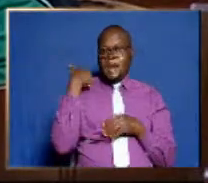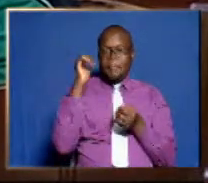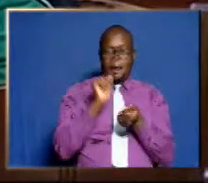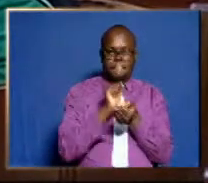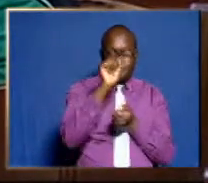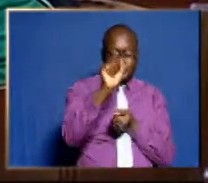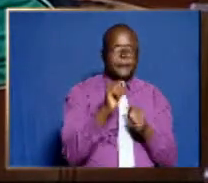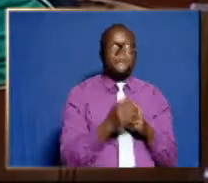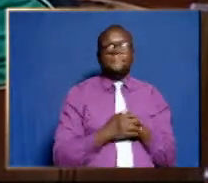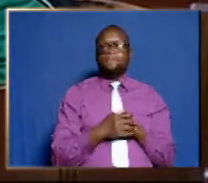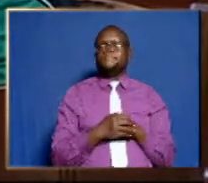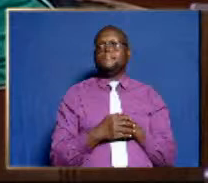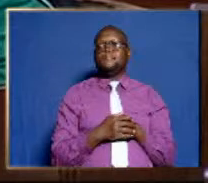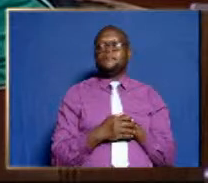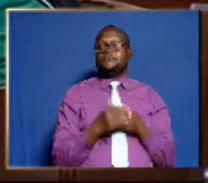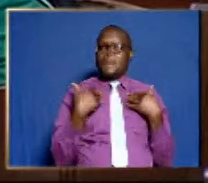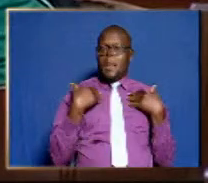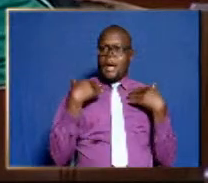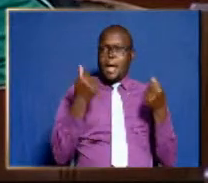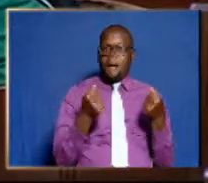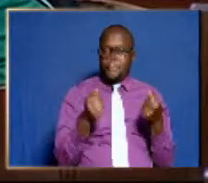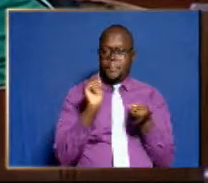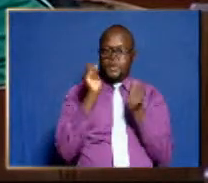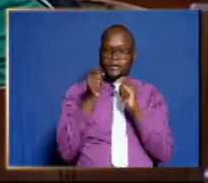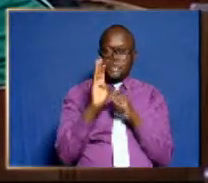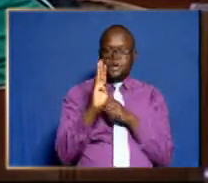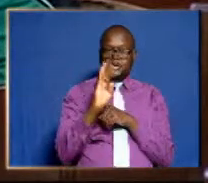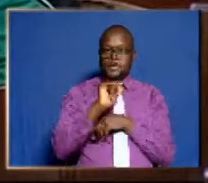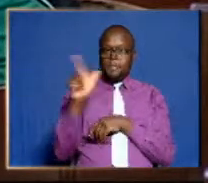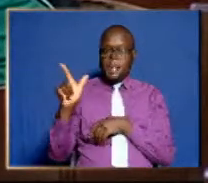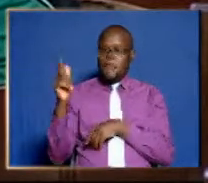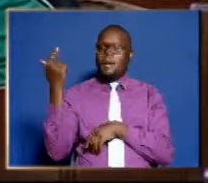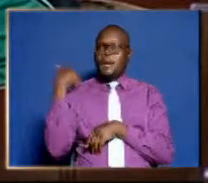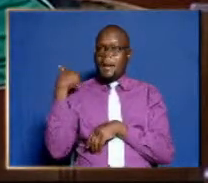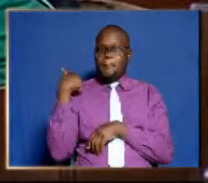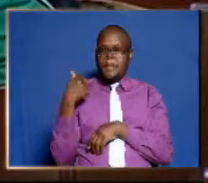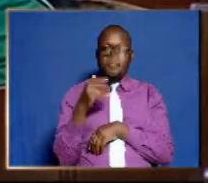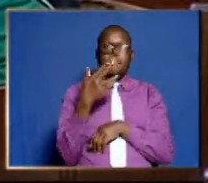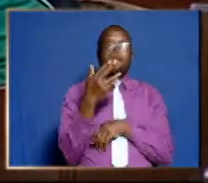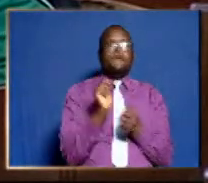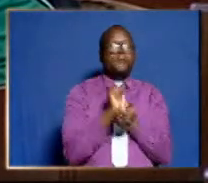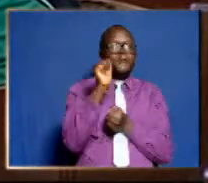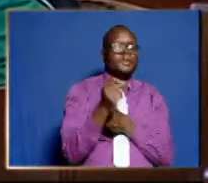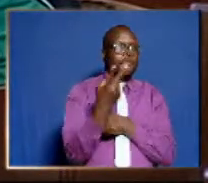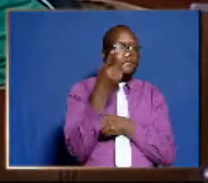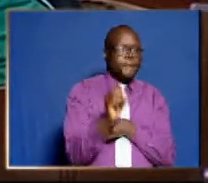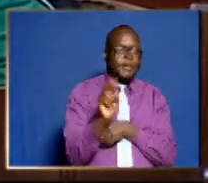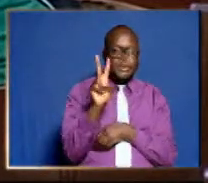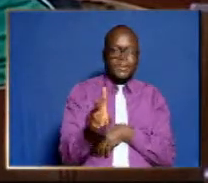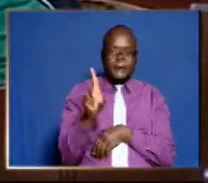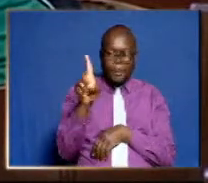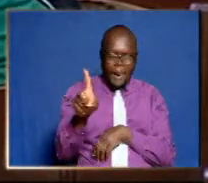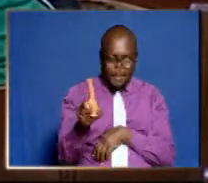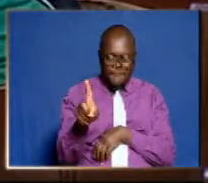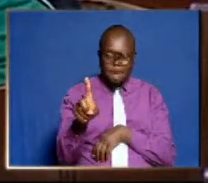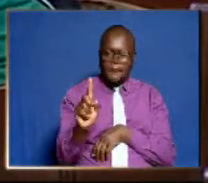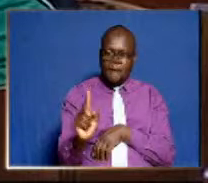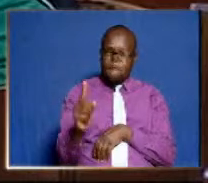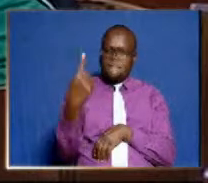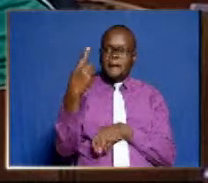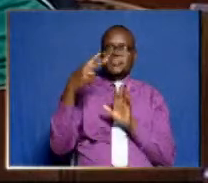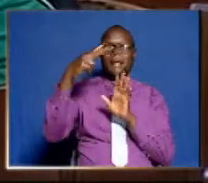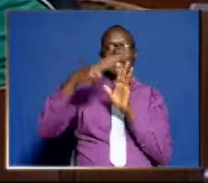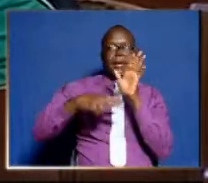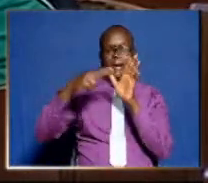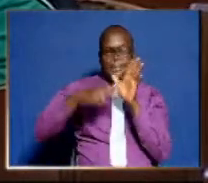15, the Health Amendment Bill, National Assembly Bill number 14 of 2021, first